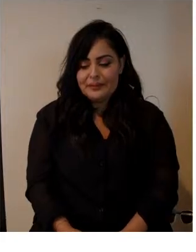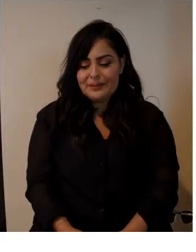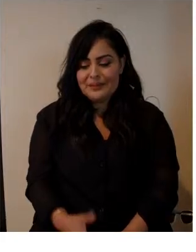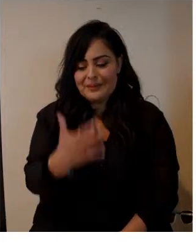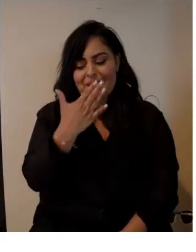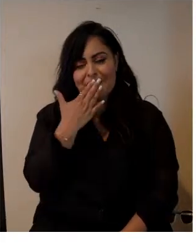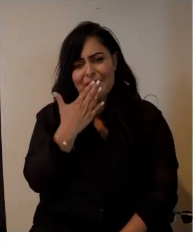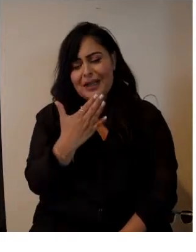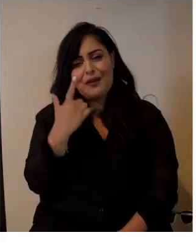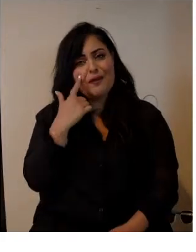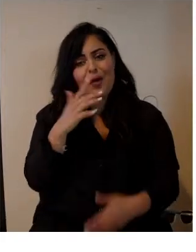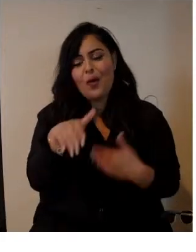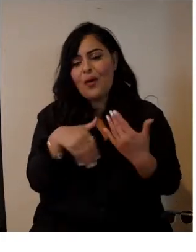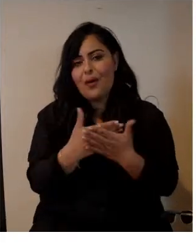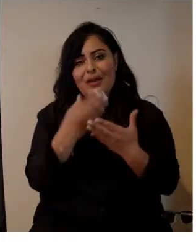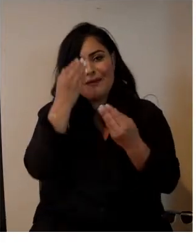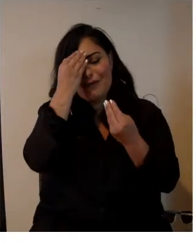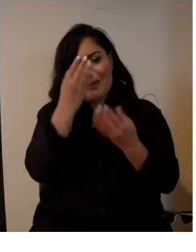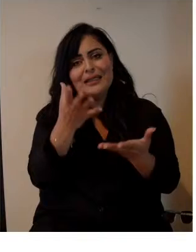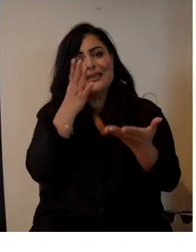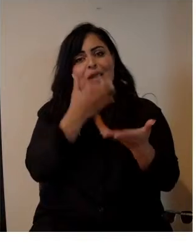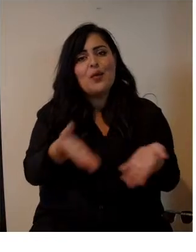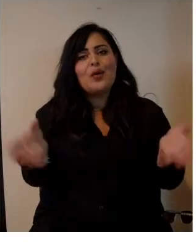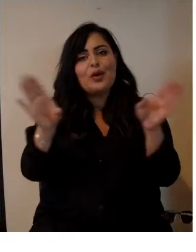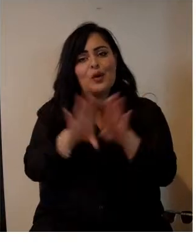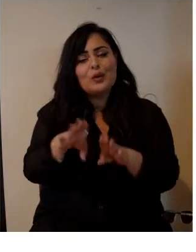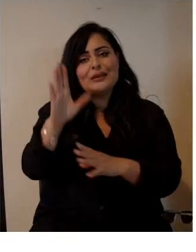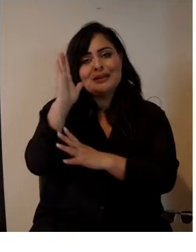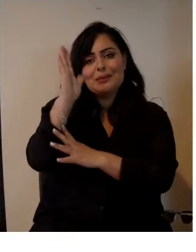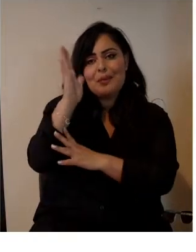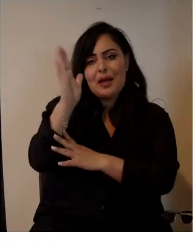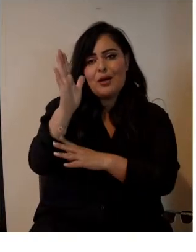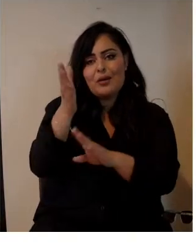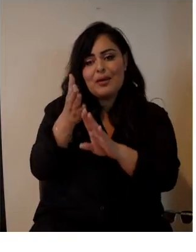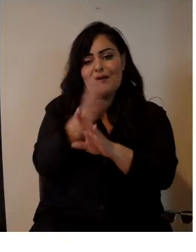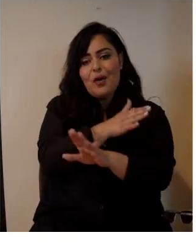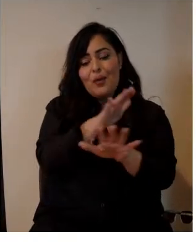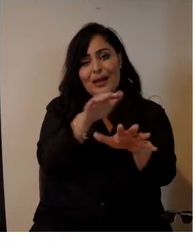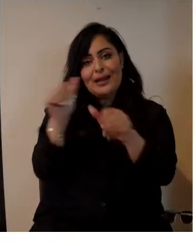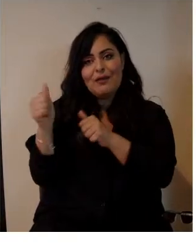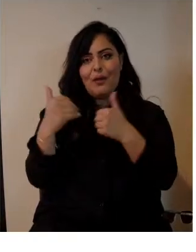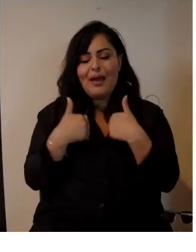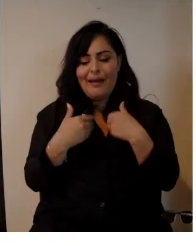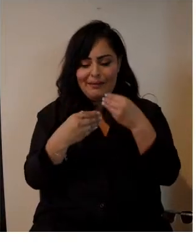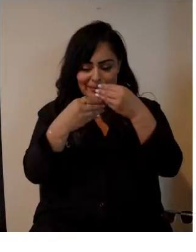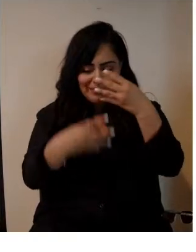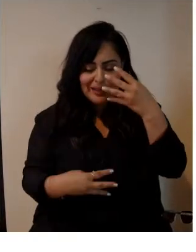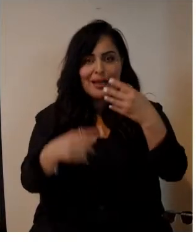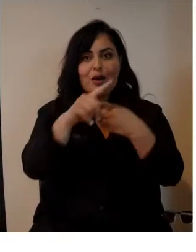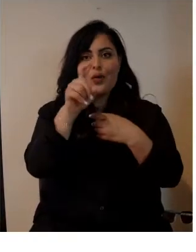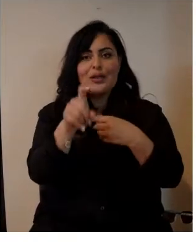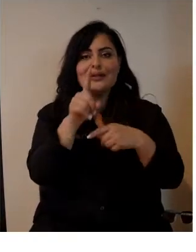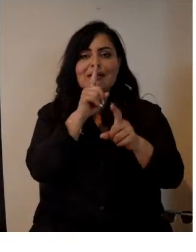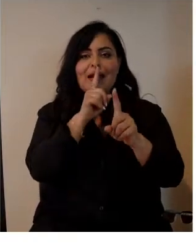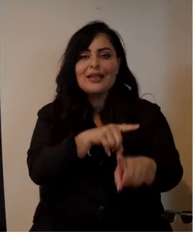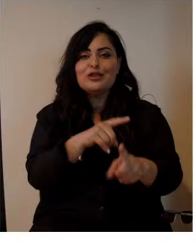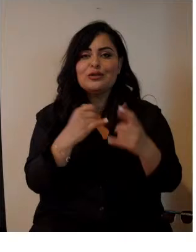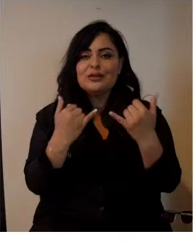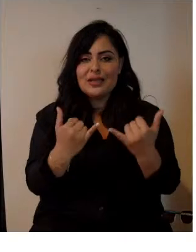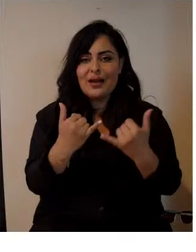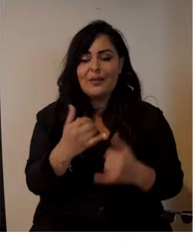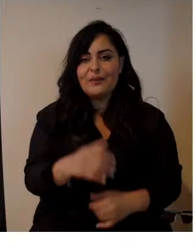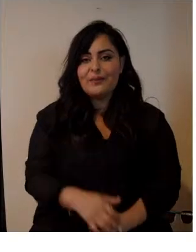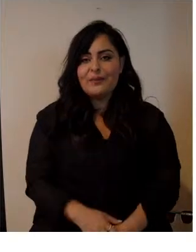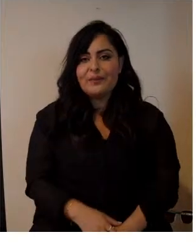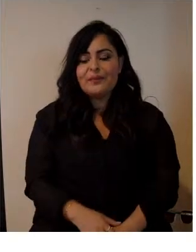Thank you guys for all that information. So that's going to conclude our speakers, but before we leave, we do have several question and answers that we're going to get into now. I do